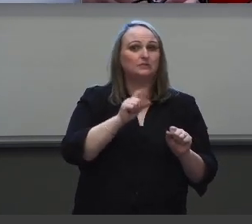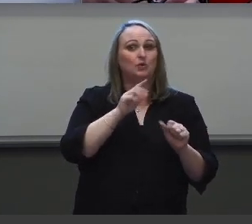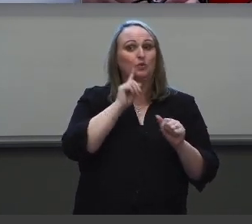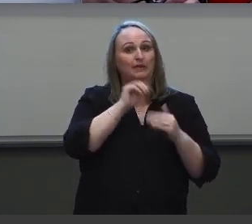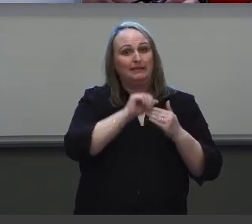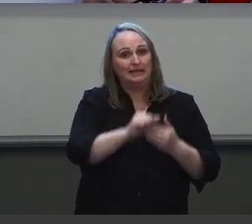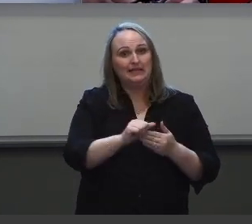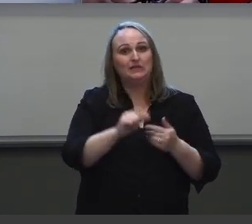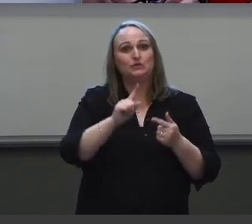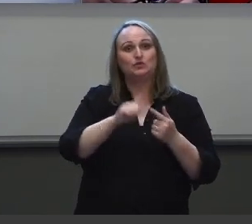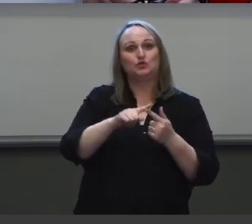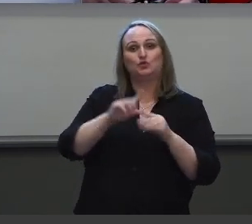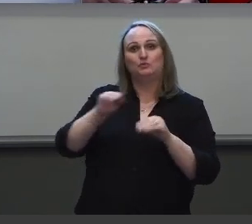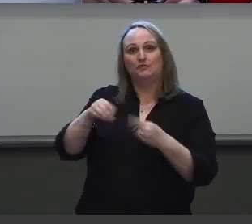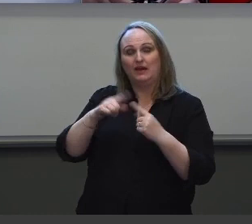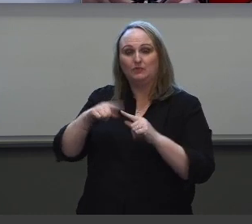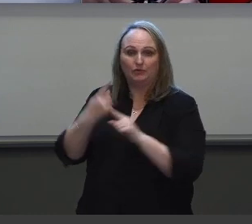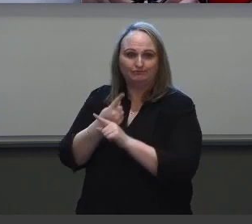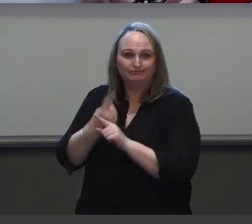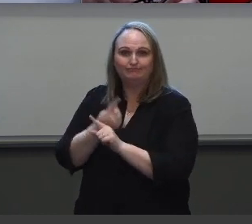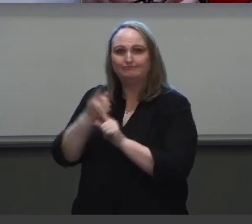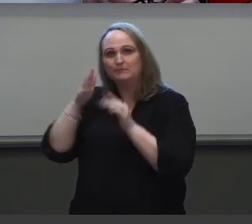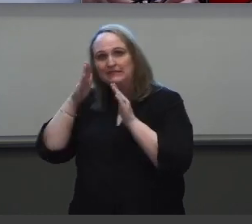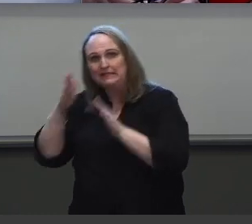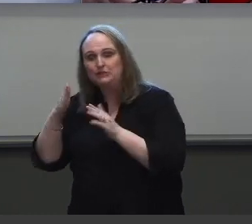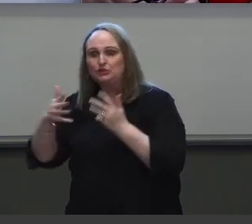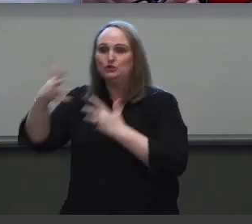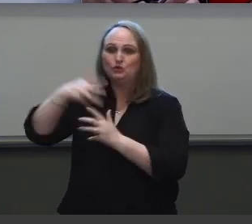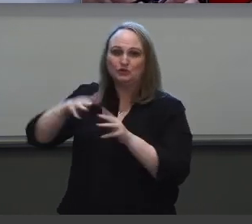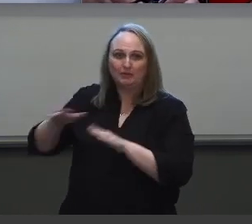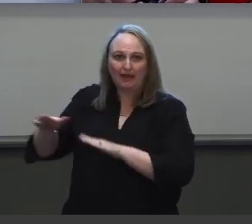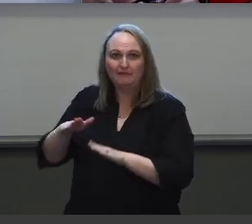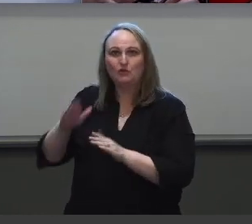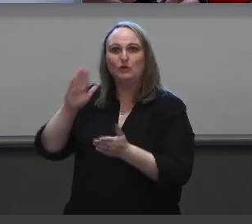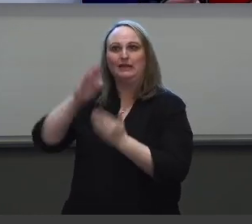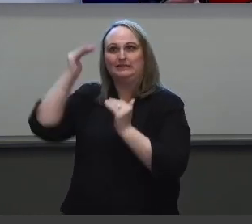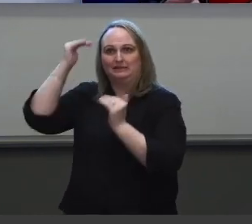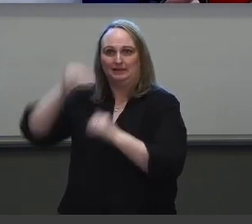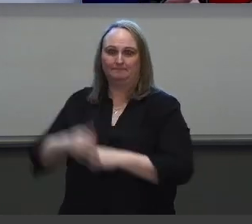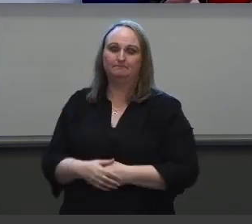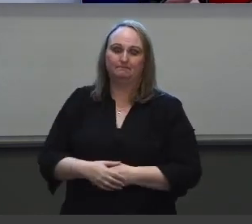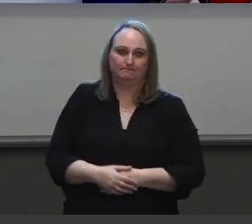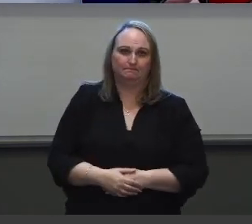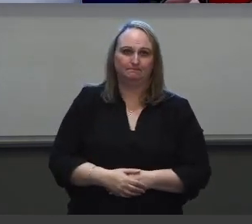attentional processes, improved social behaviors, and managing anxiety.